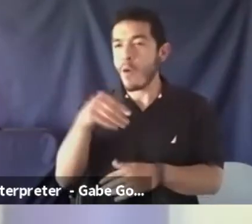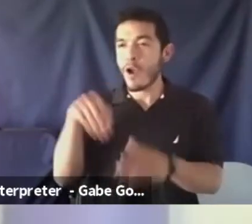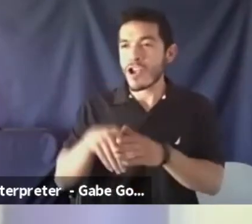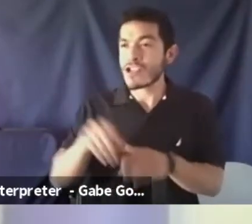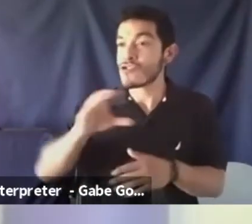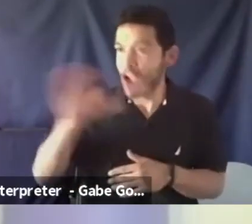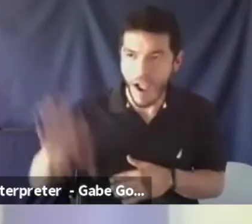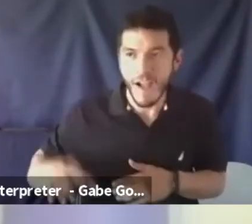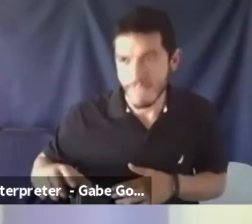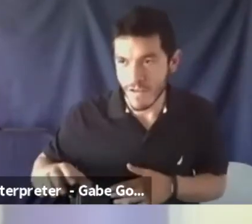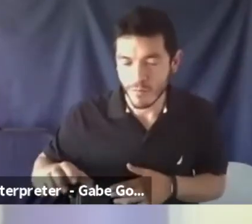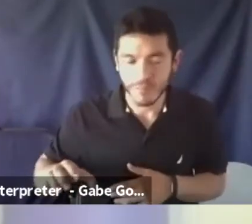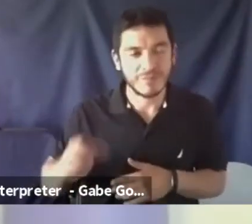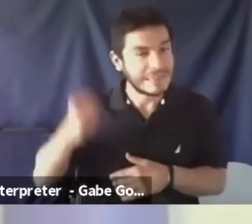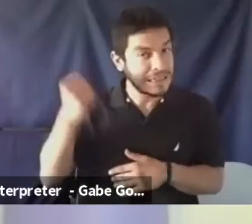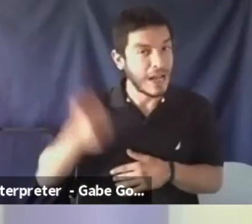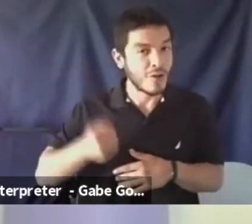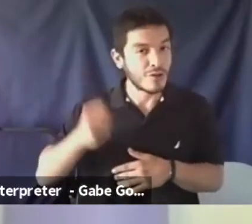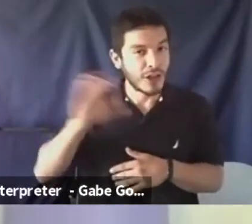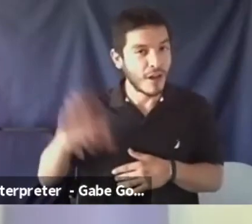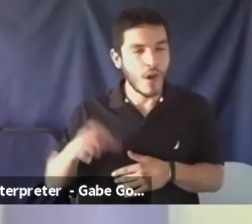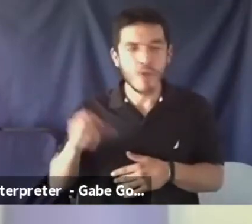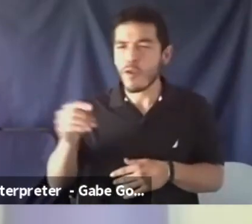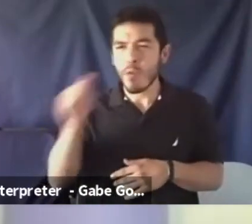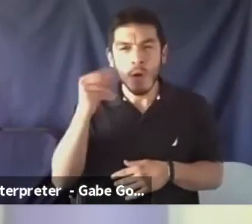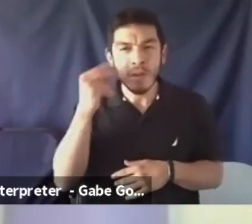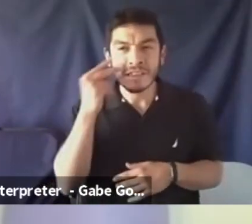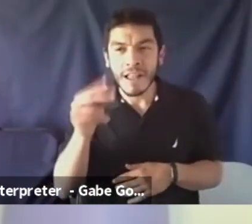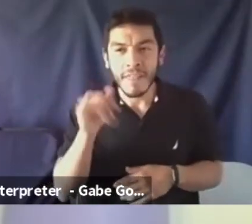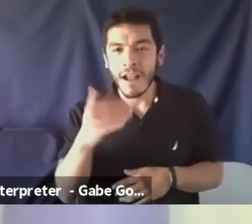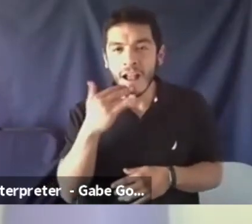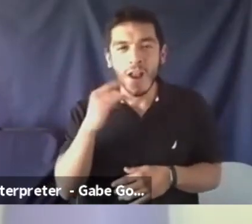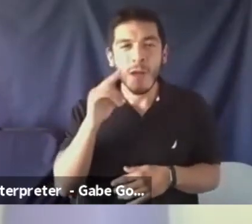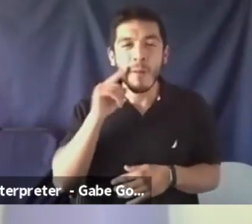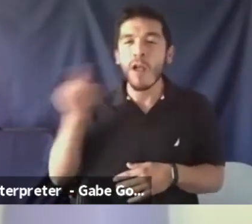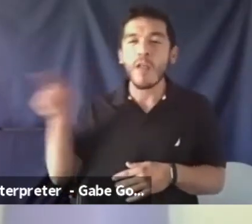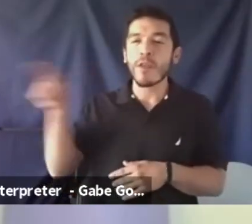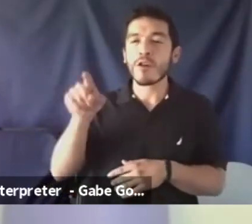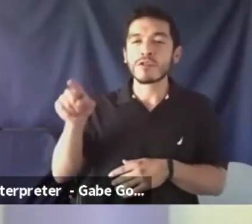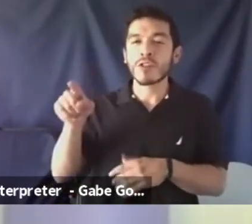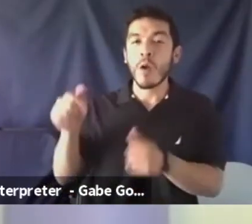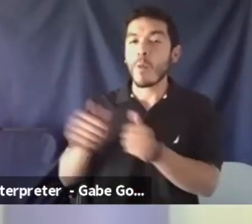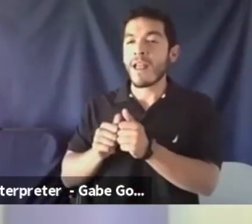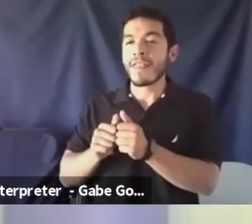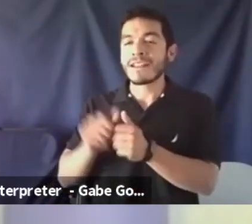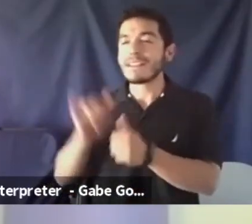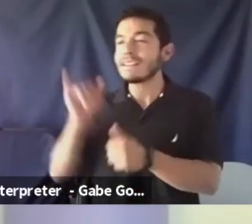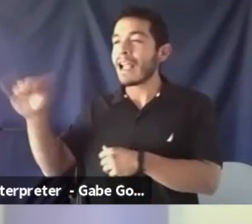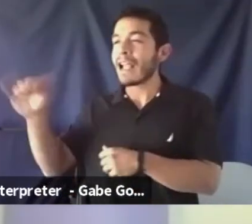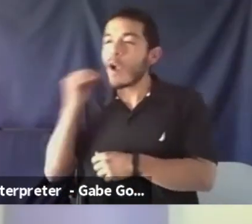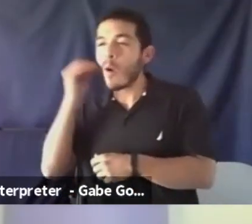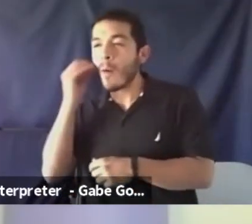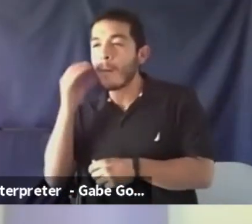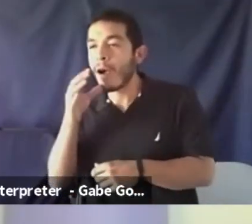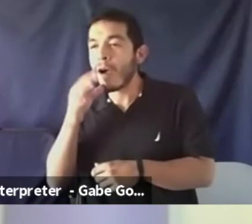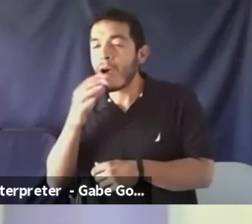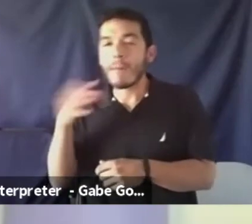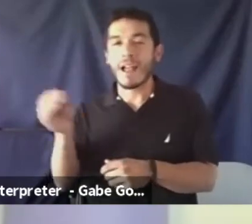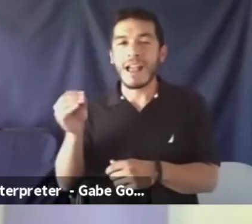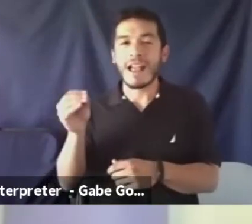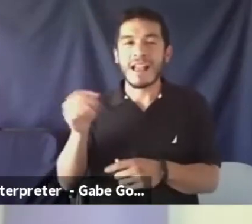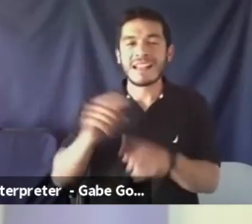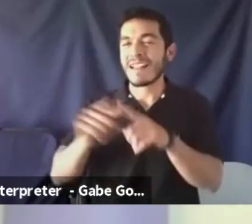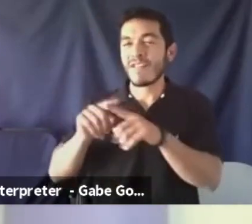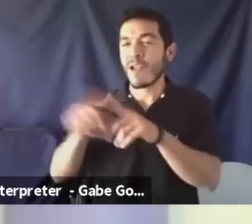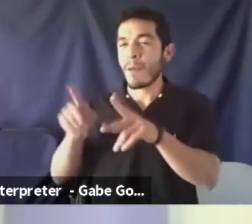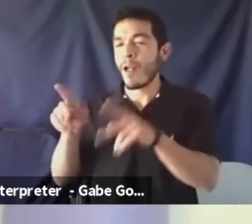Chicago. So, you're not going to see those colors because you would associate those with like stay-at-home moms, psychedelic prints,